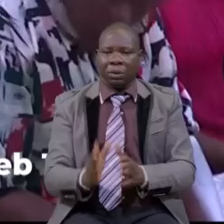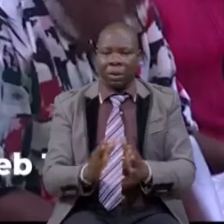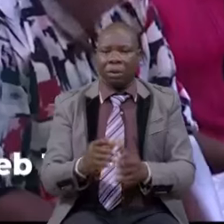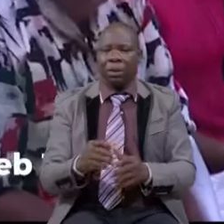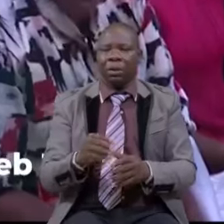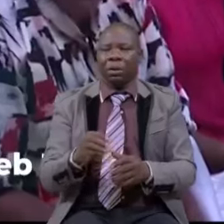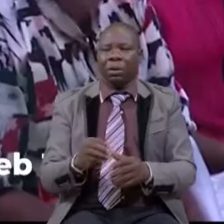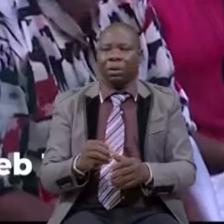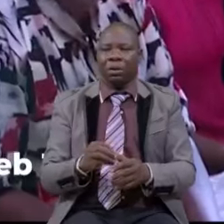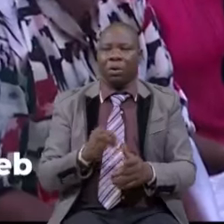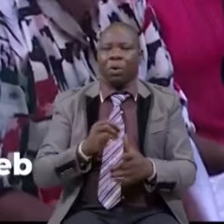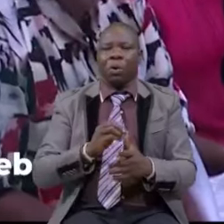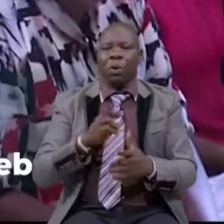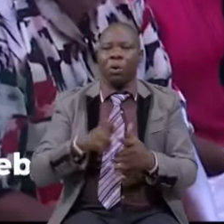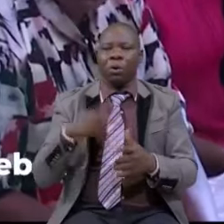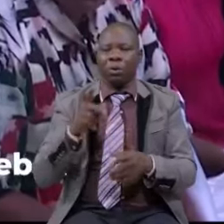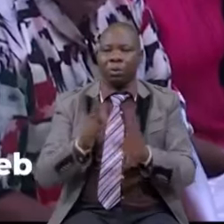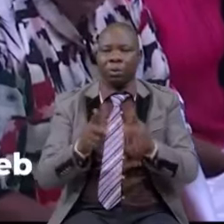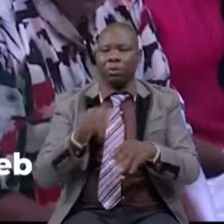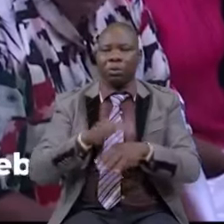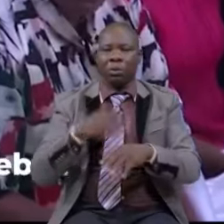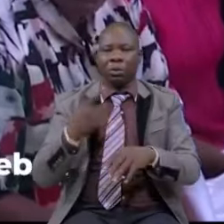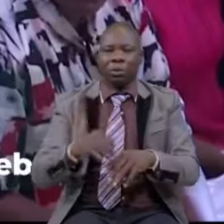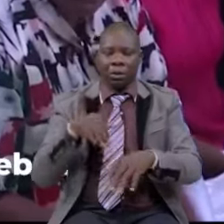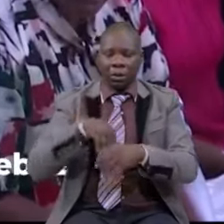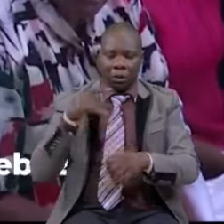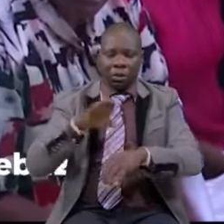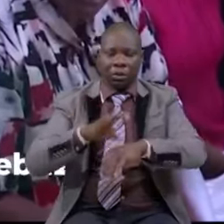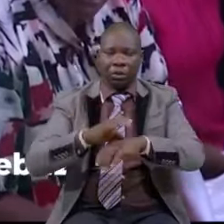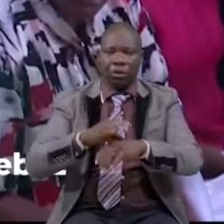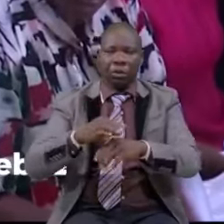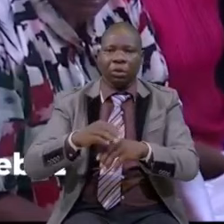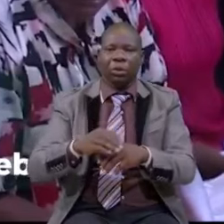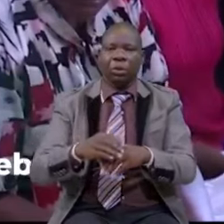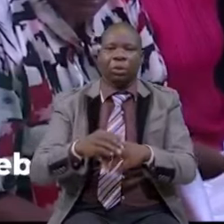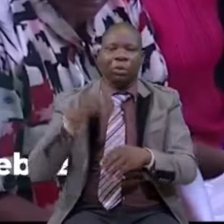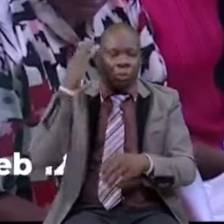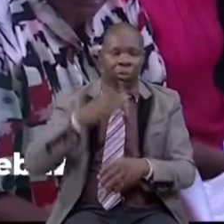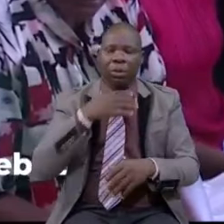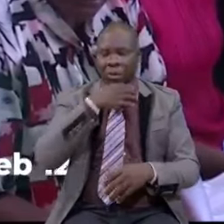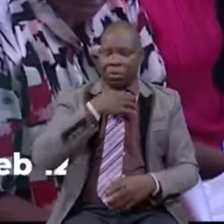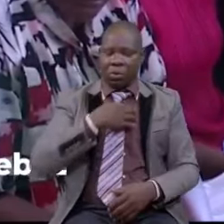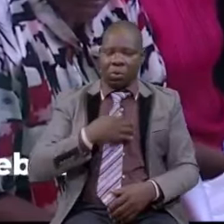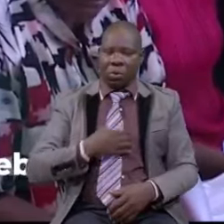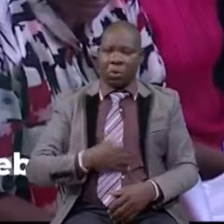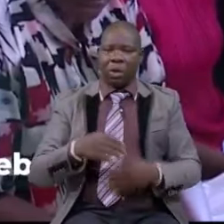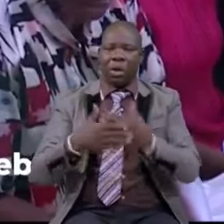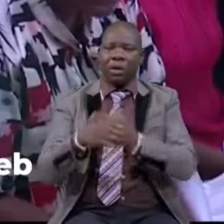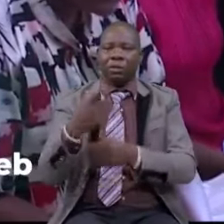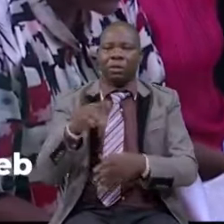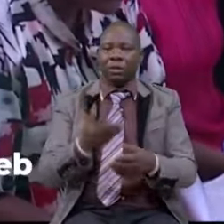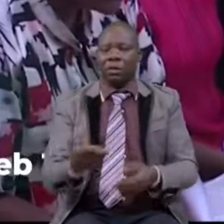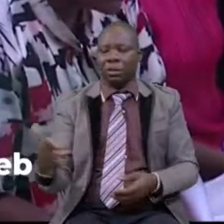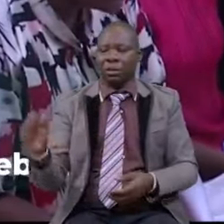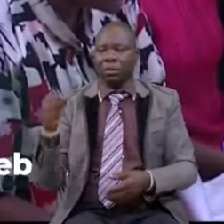or the people on the pew, we hunger after the things of this